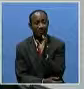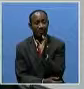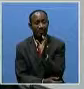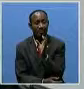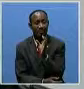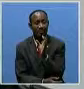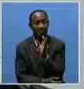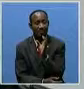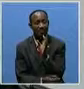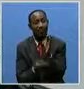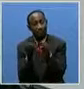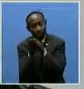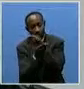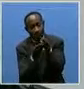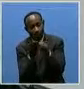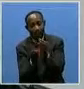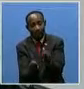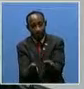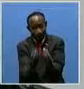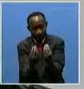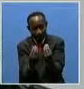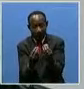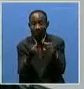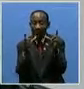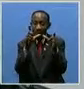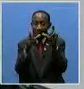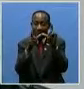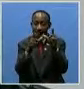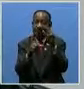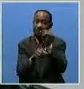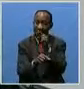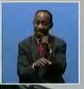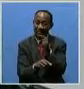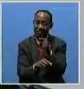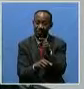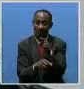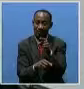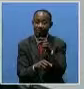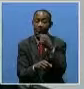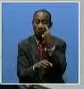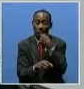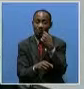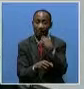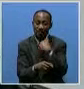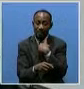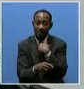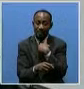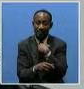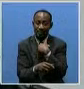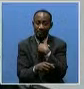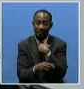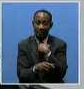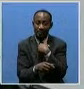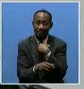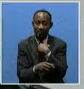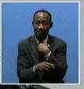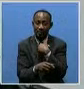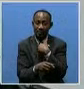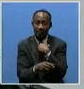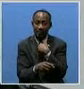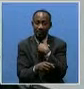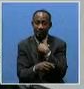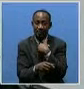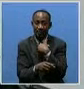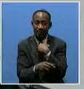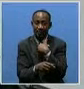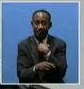who want a bribe in order to give an operating license. Those of you who hold back your citizens'